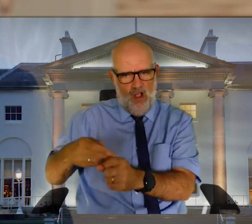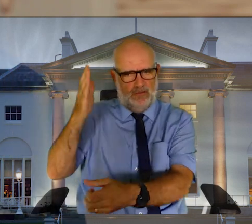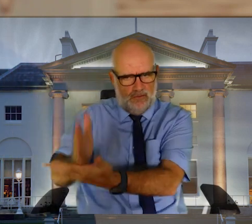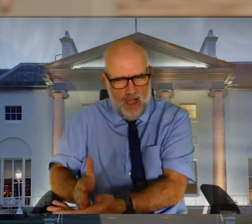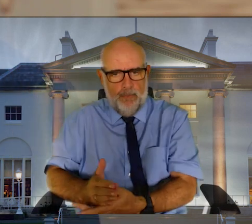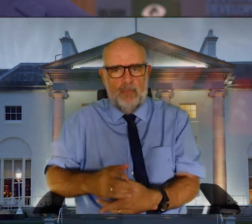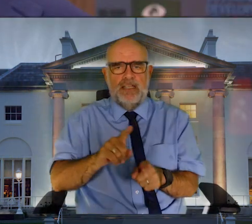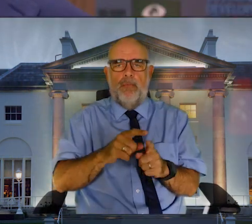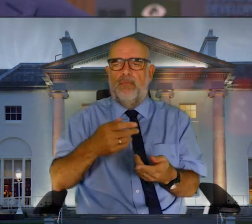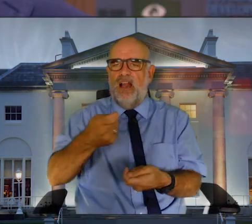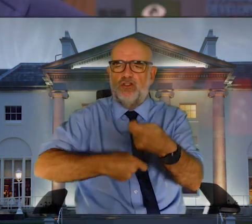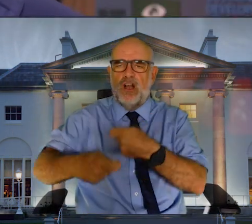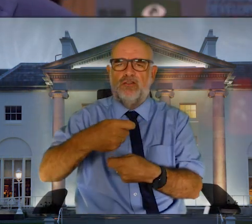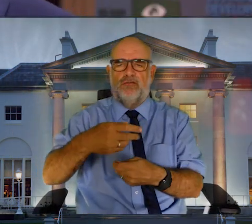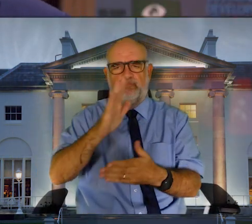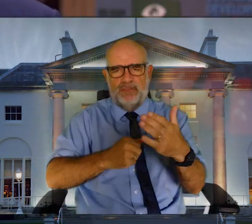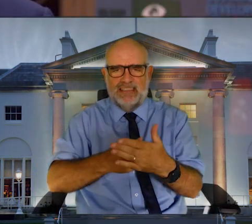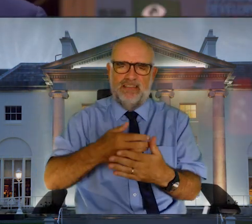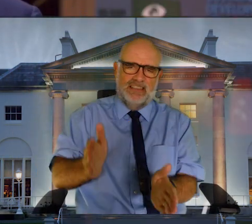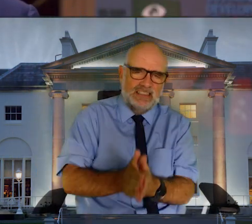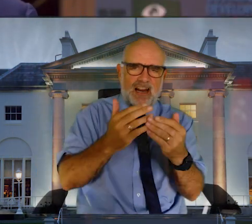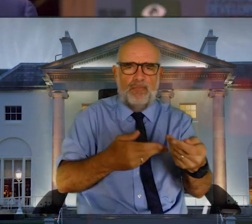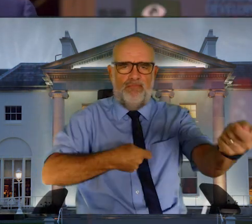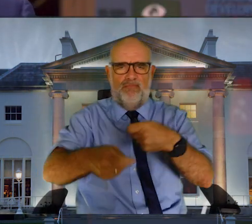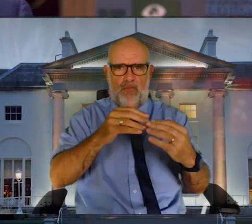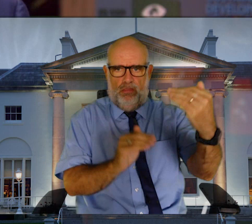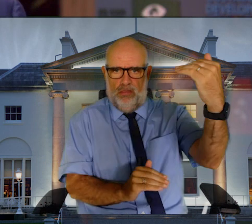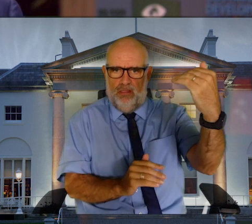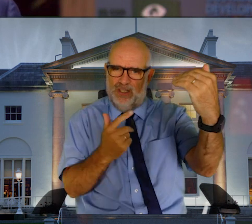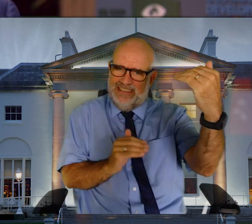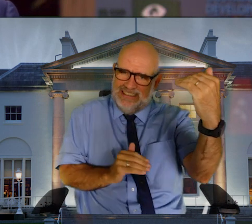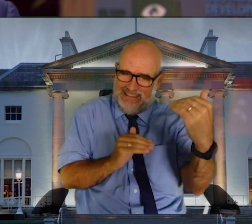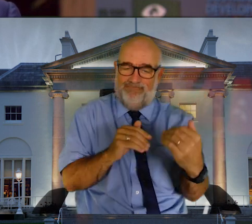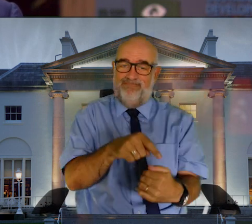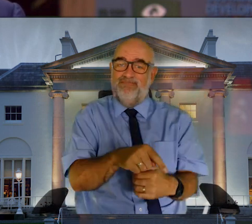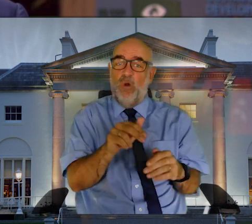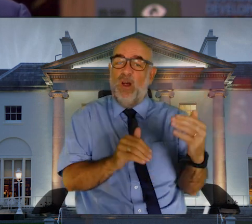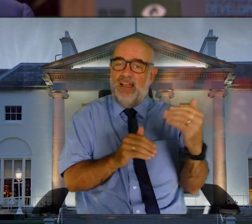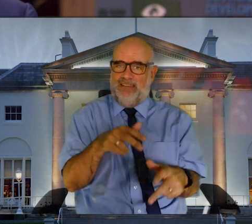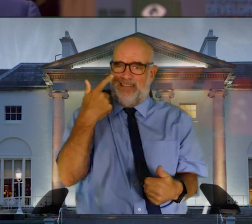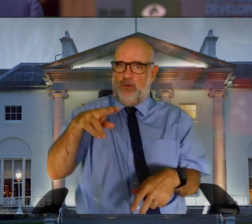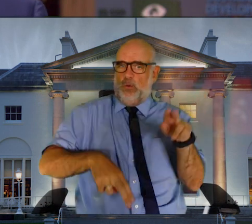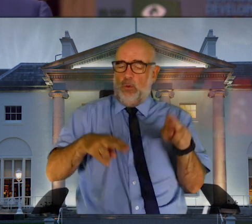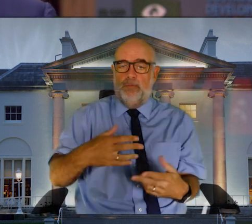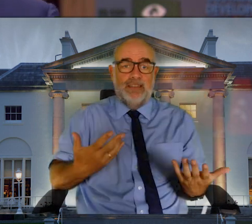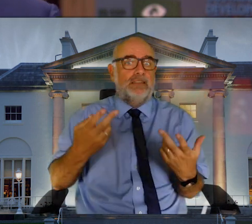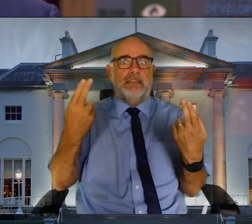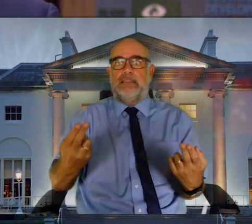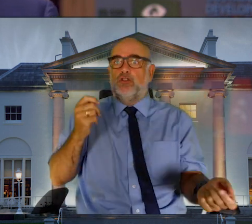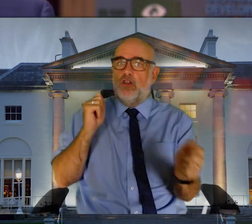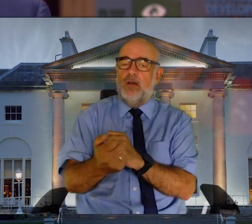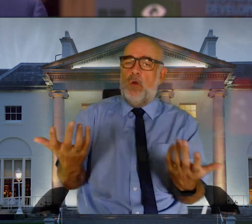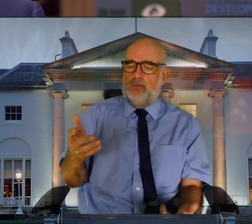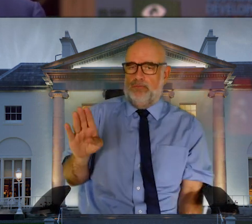new colonialism, and the urgent need for reform of the Bretton Woods institutions. The United